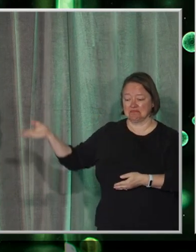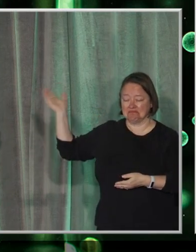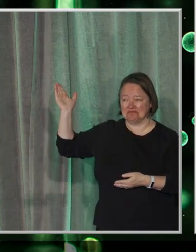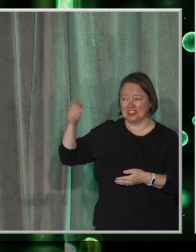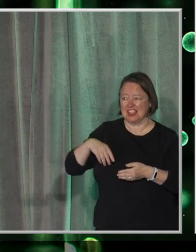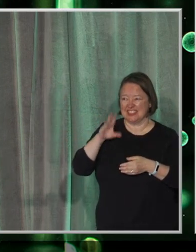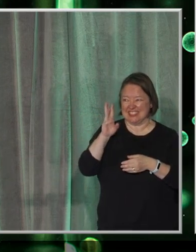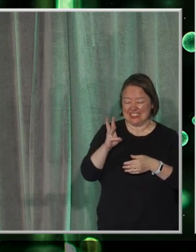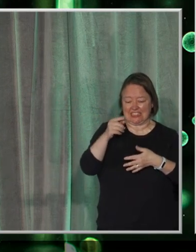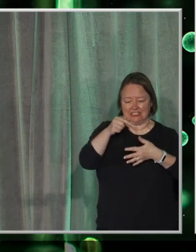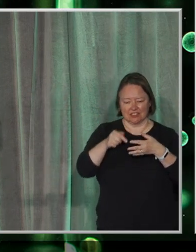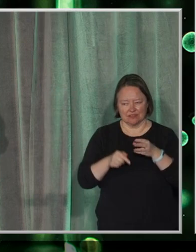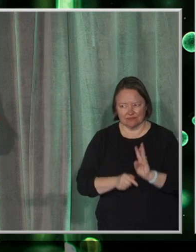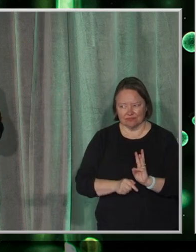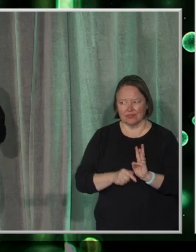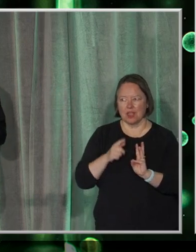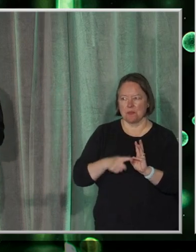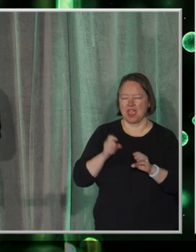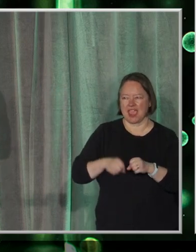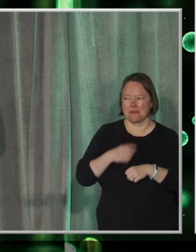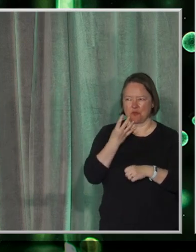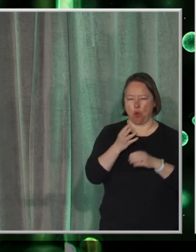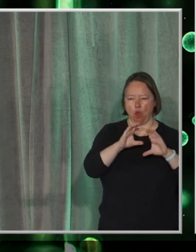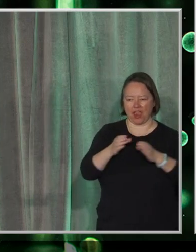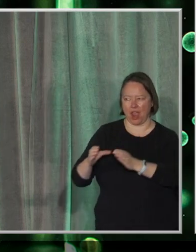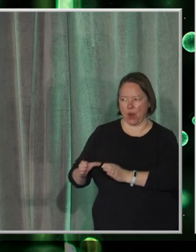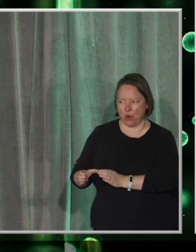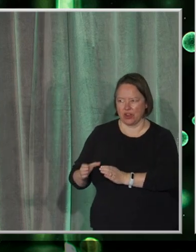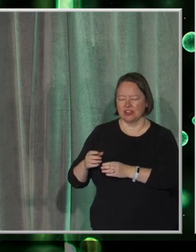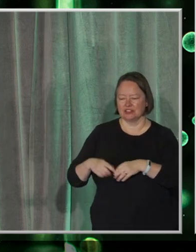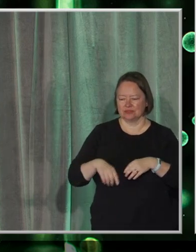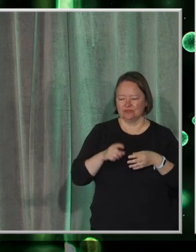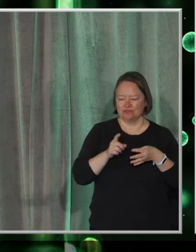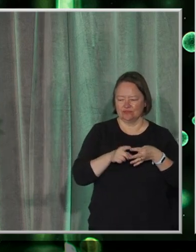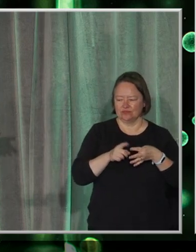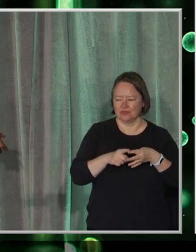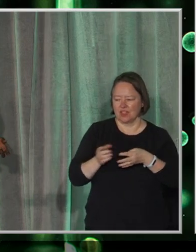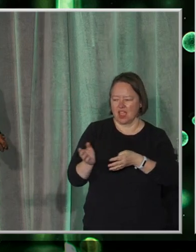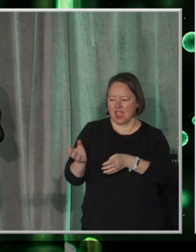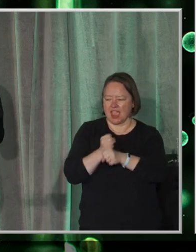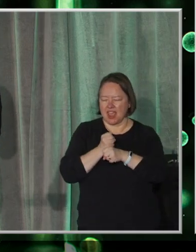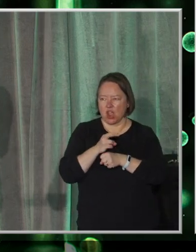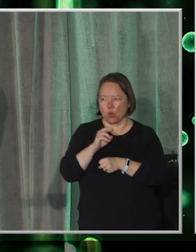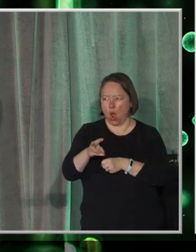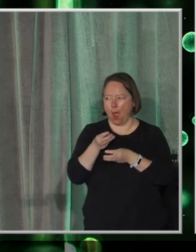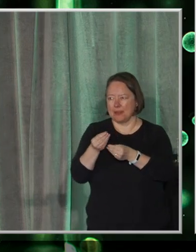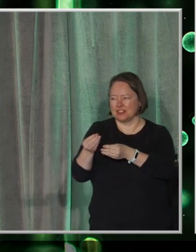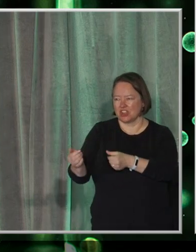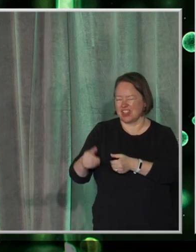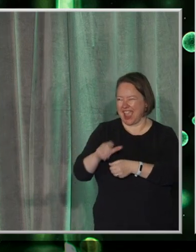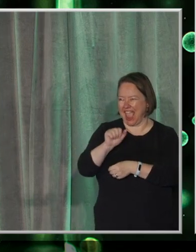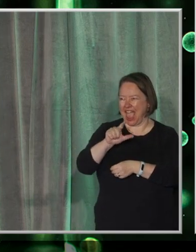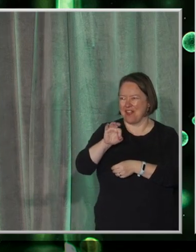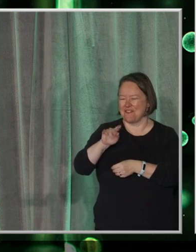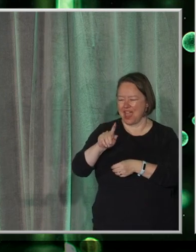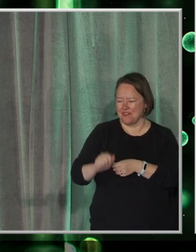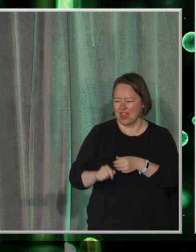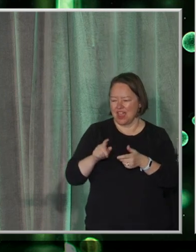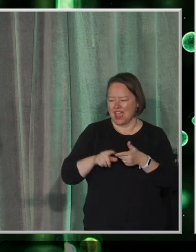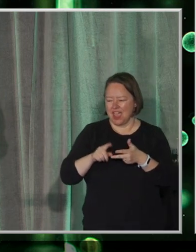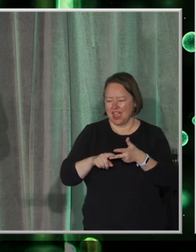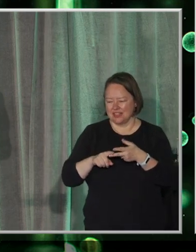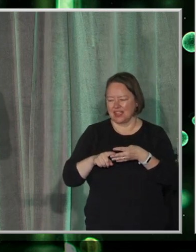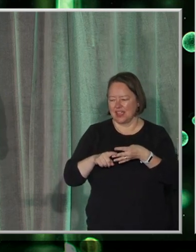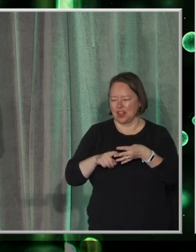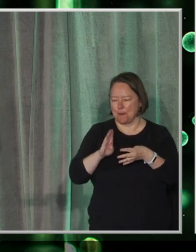is the six-step process, but can be categorized into four categories, which is acquiring raw materials like alfalfa, a biorefining process. It is an